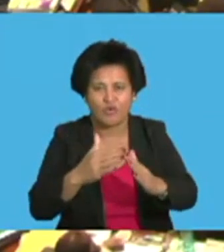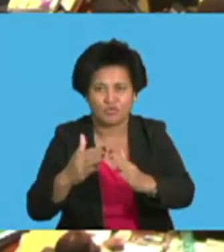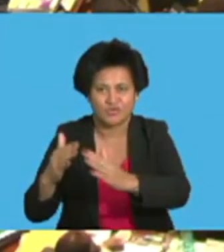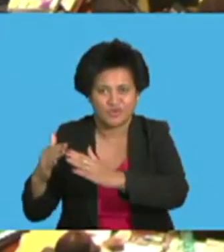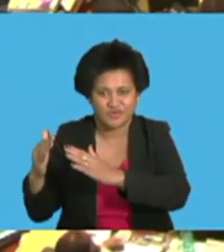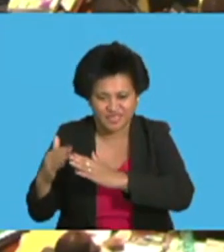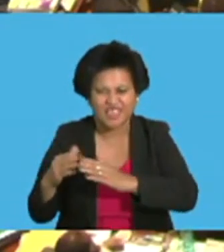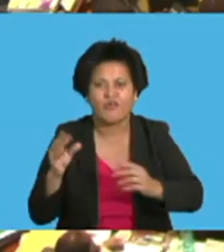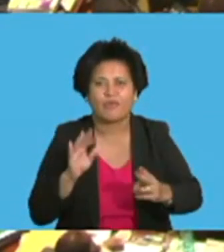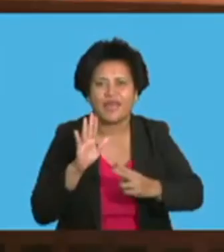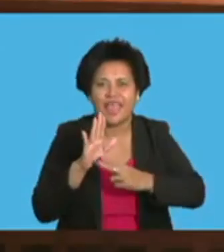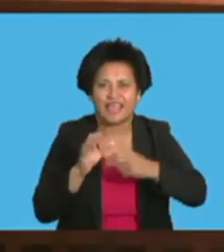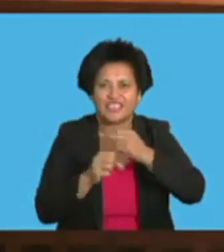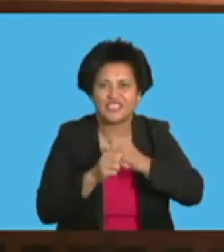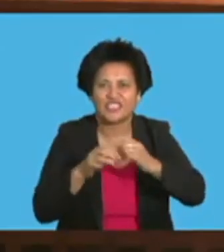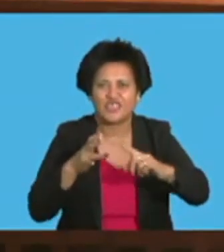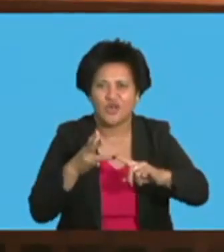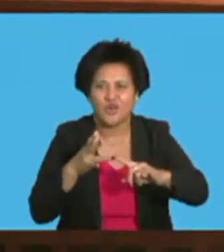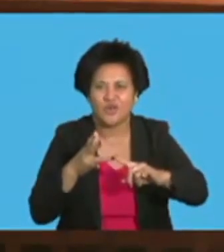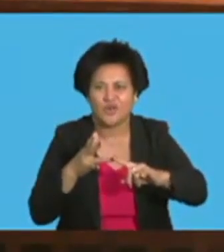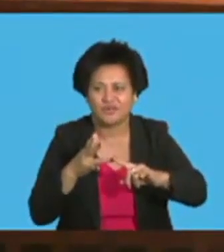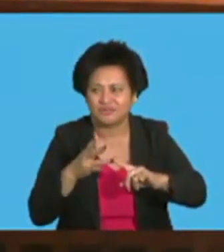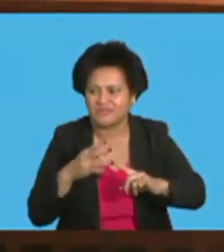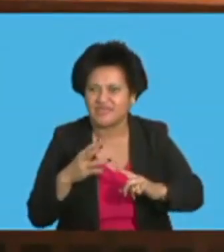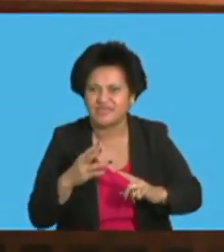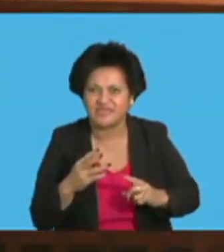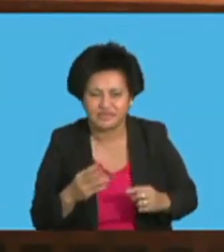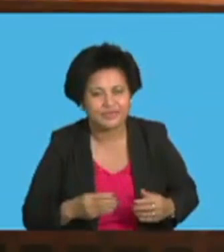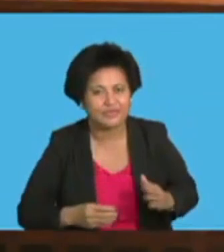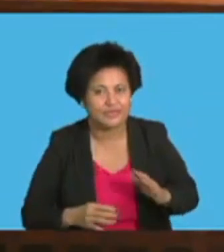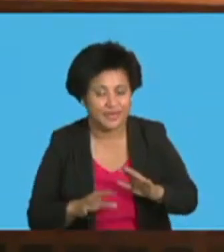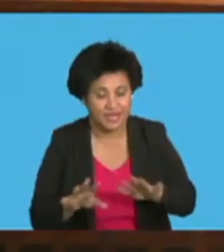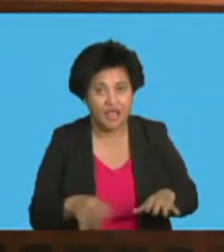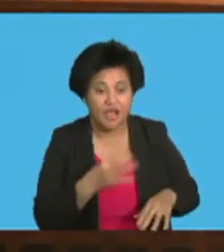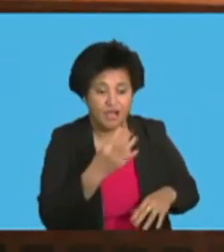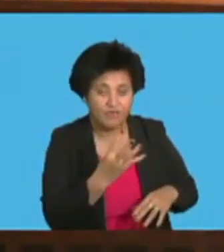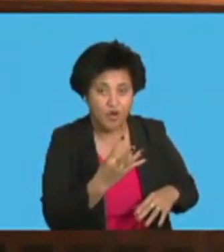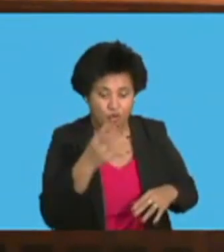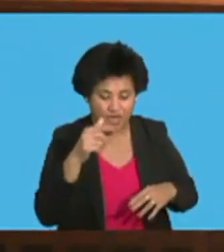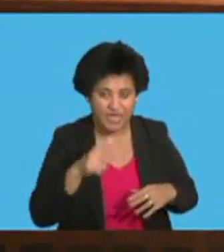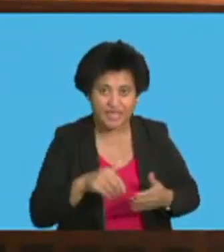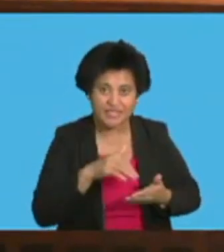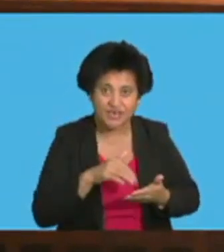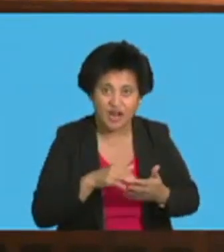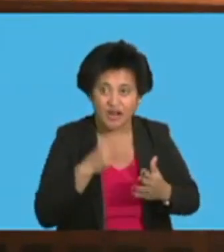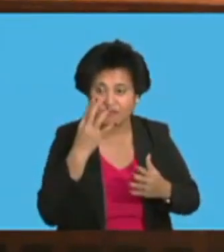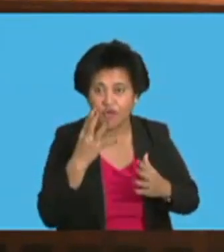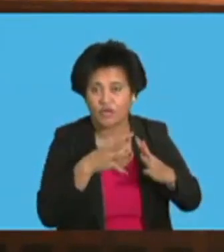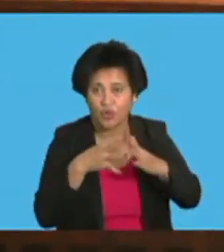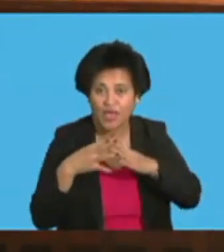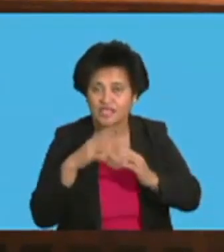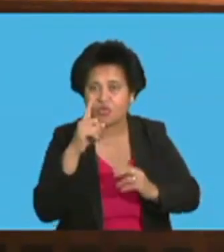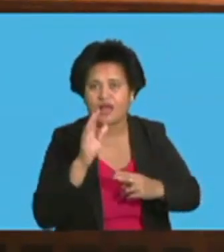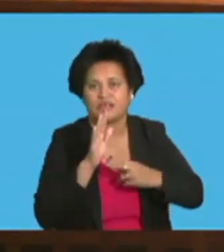by non-government organizations, including religious bodies. There are 4 homes in the Central Division, 4 in the West and 1 in the